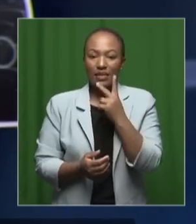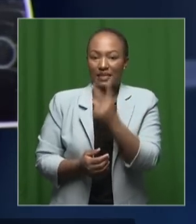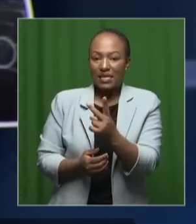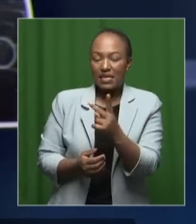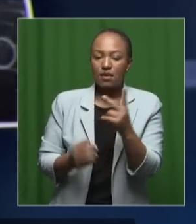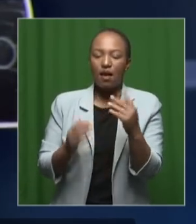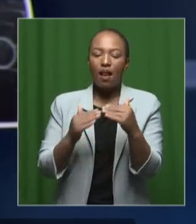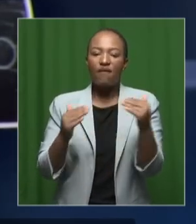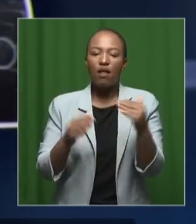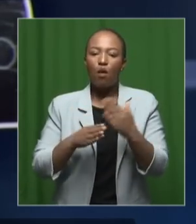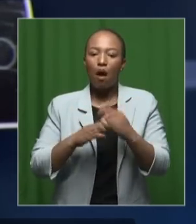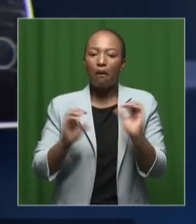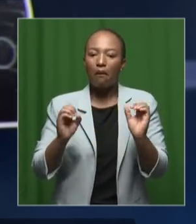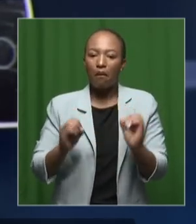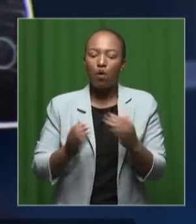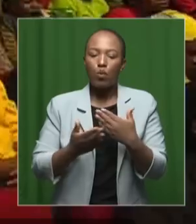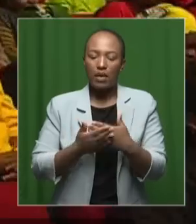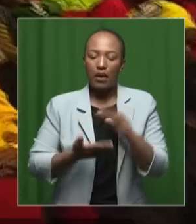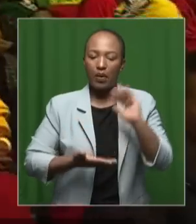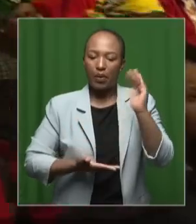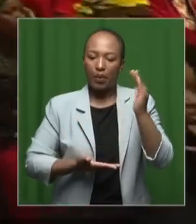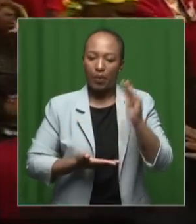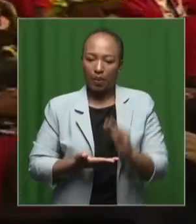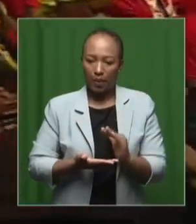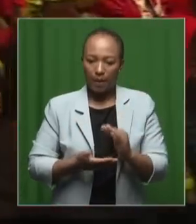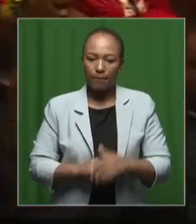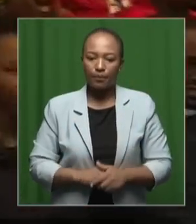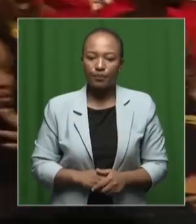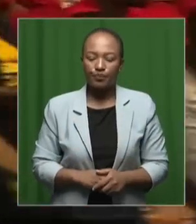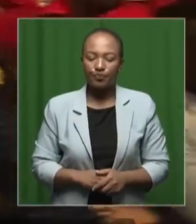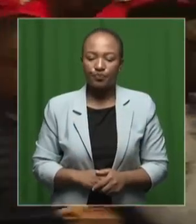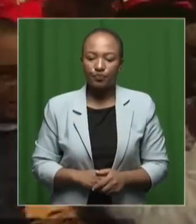of unemployment coming down as well. And the assumption, deal with this.